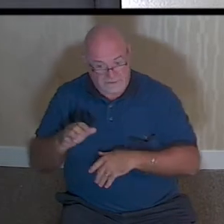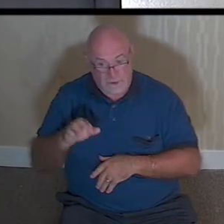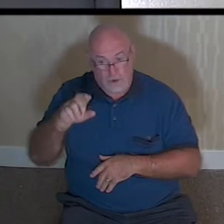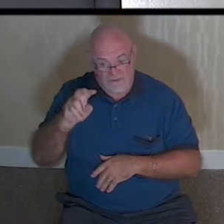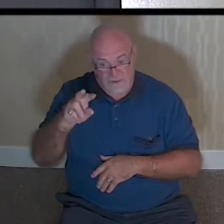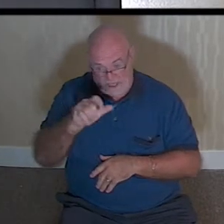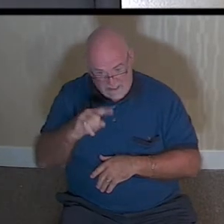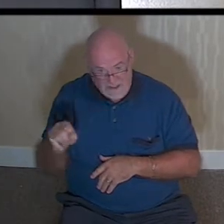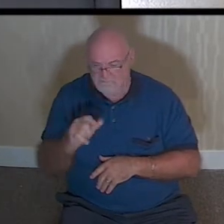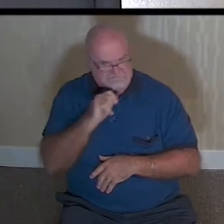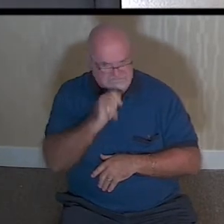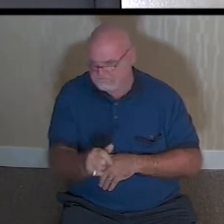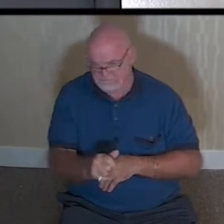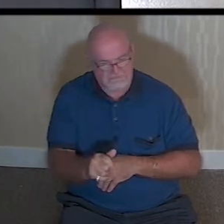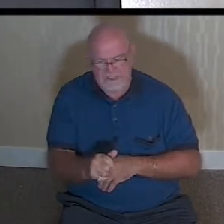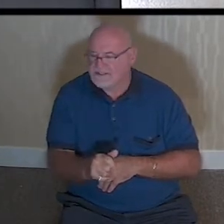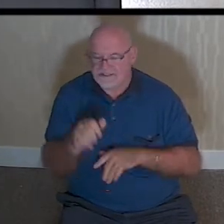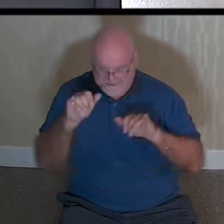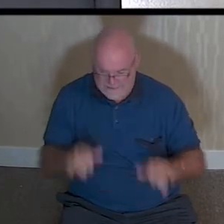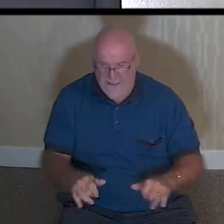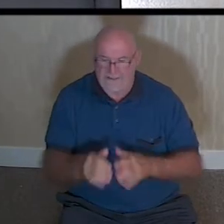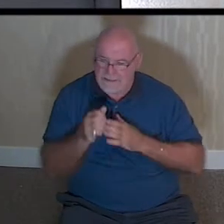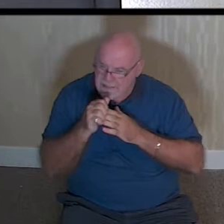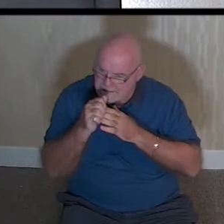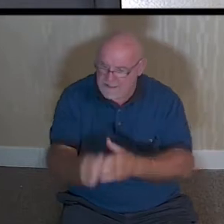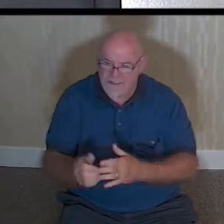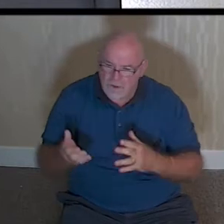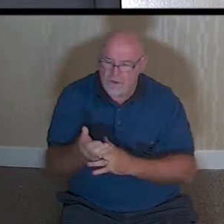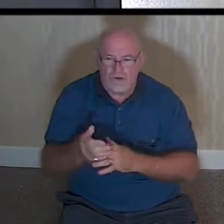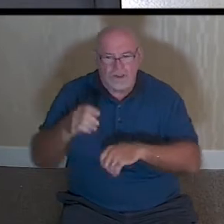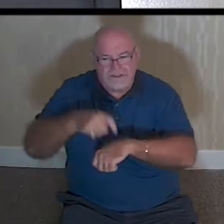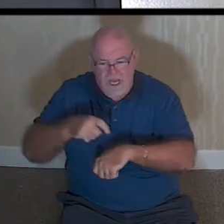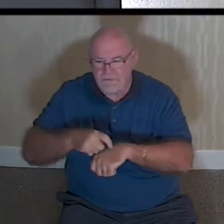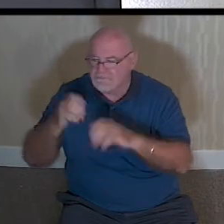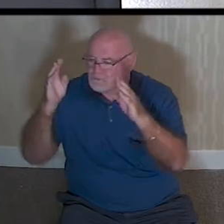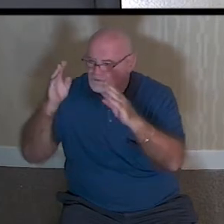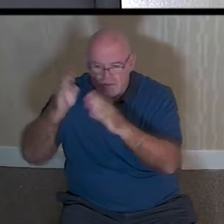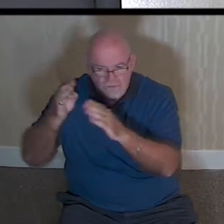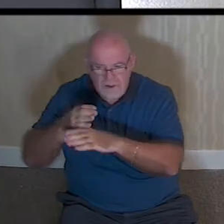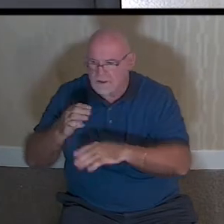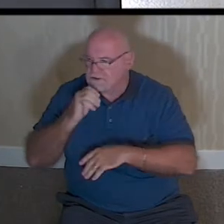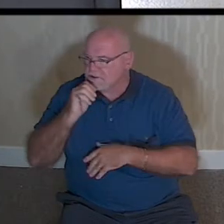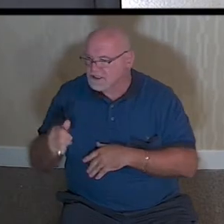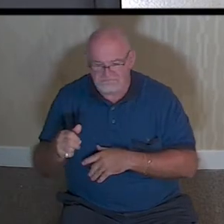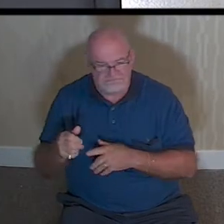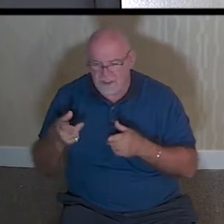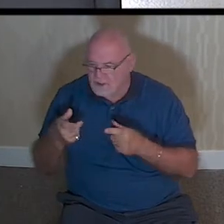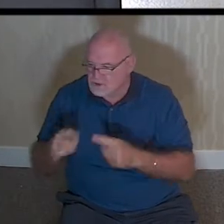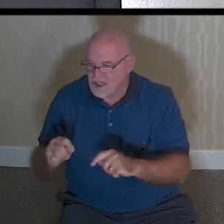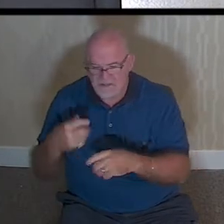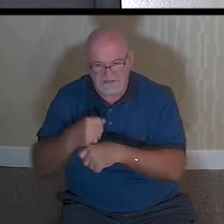She stayed. She led her community through a time of troubles. She didn't pull any punches. She didn't try to